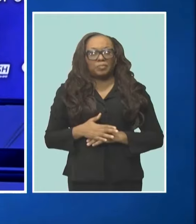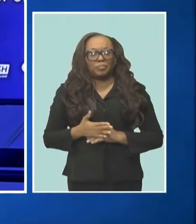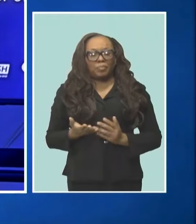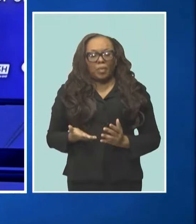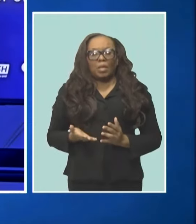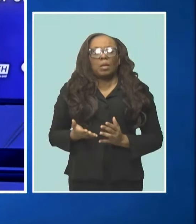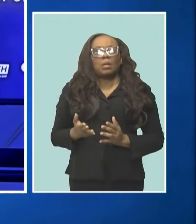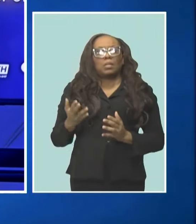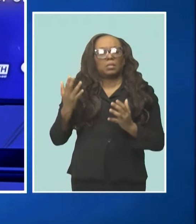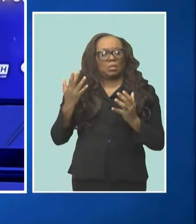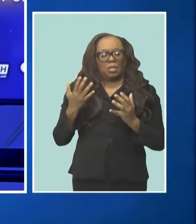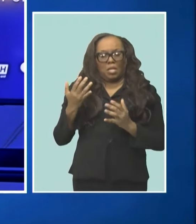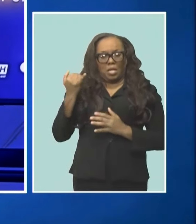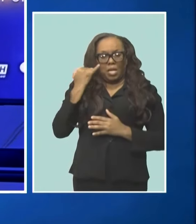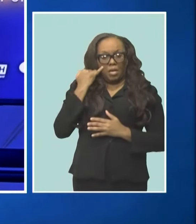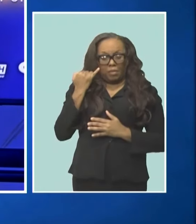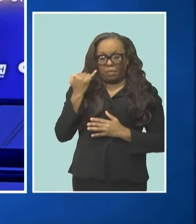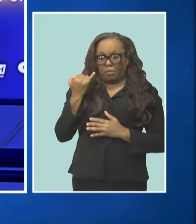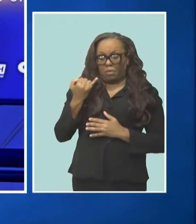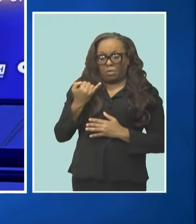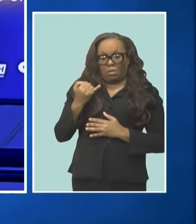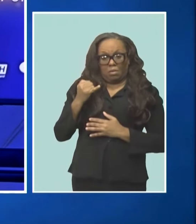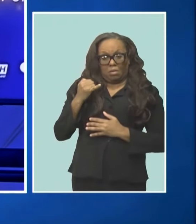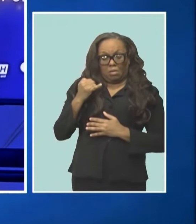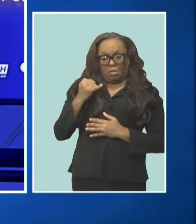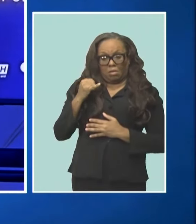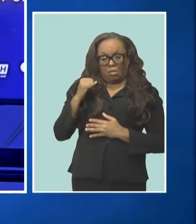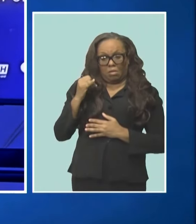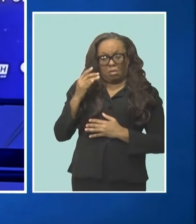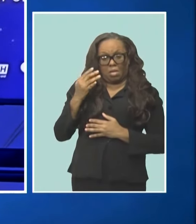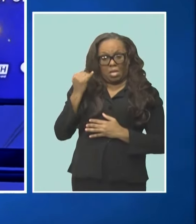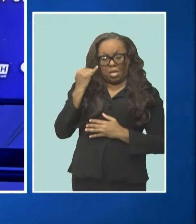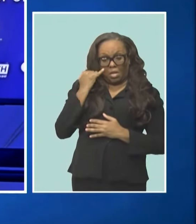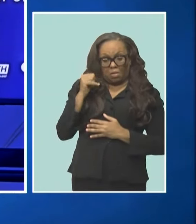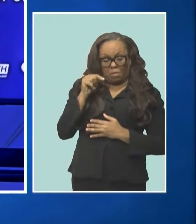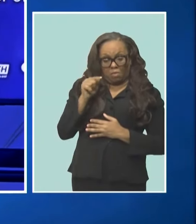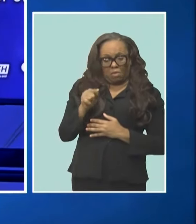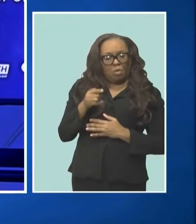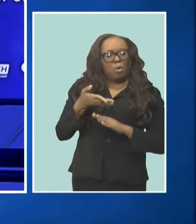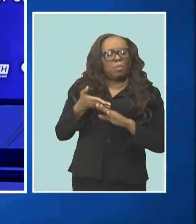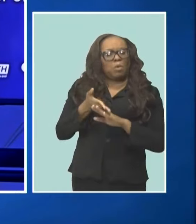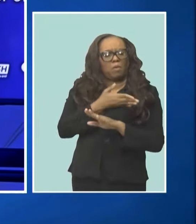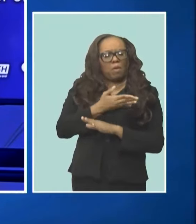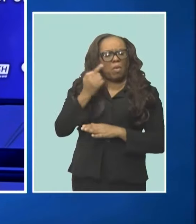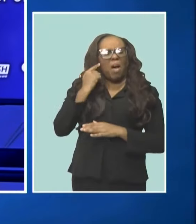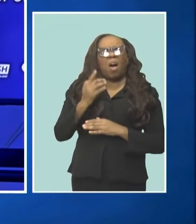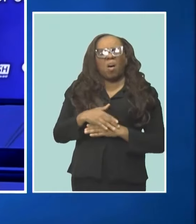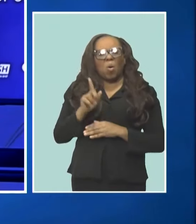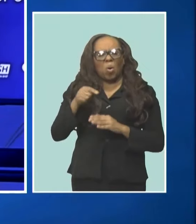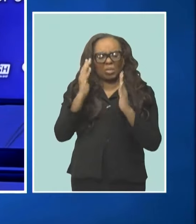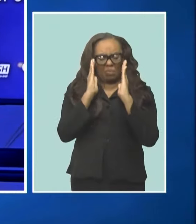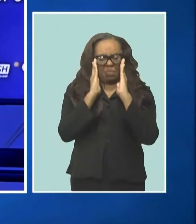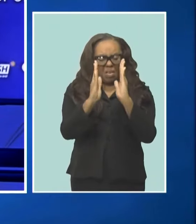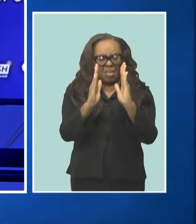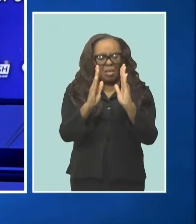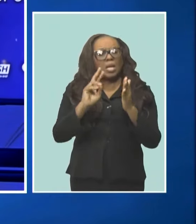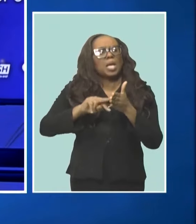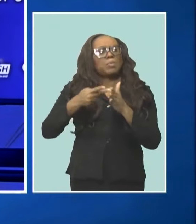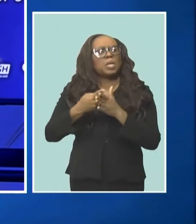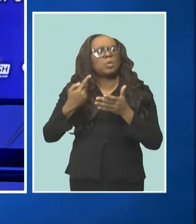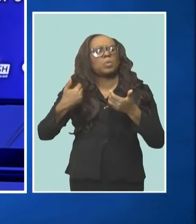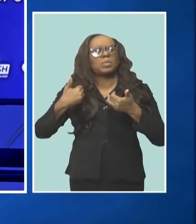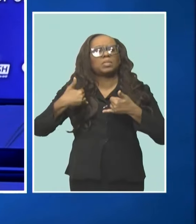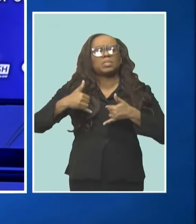an opening ceremony. And it has not escaped me that you chose to put your money where your belief was.